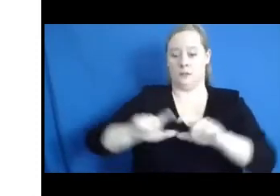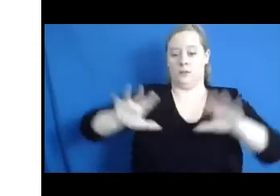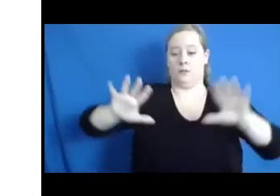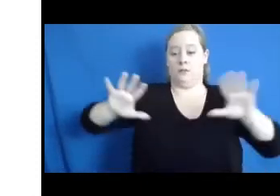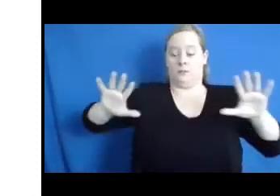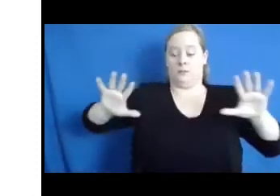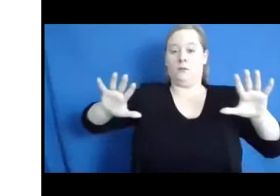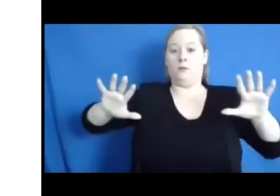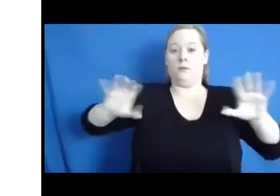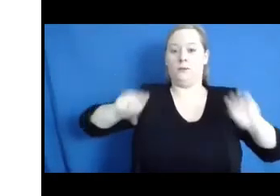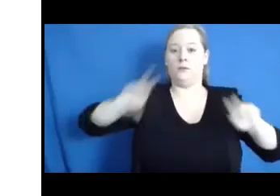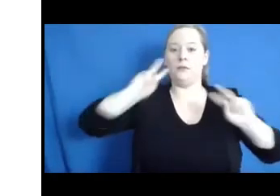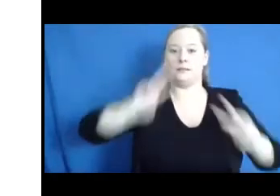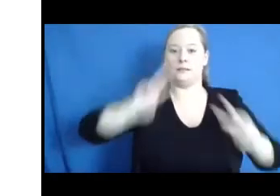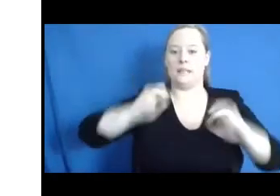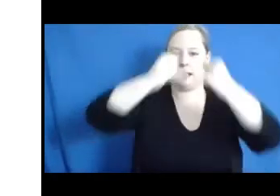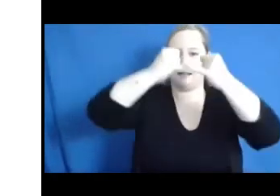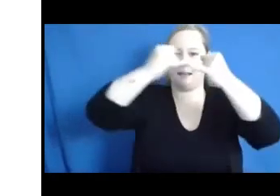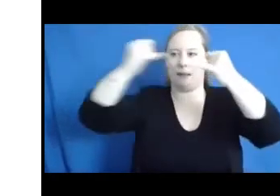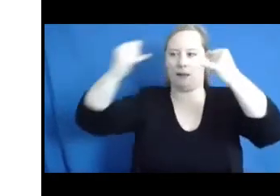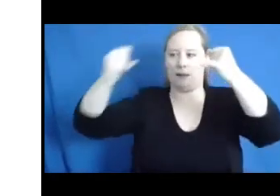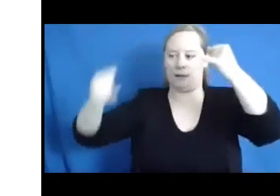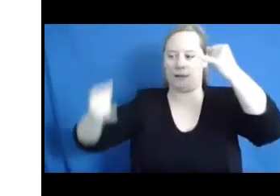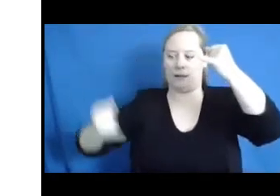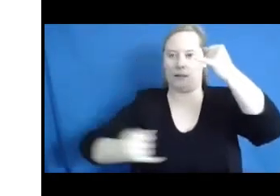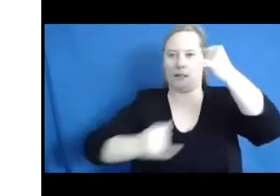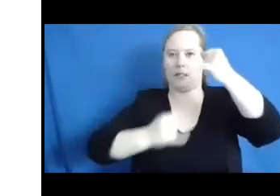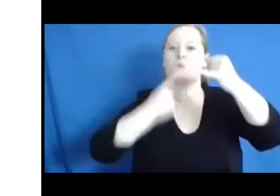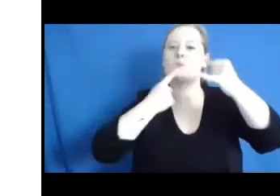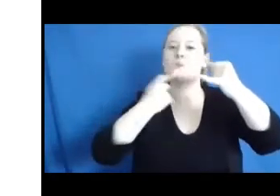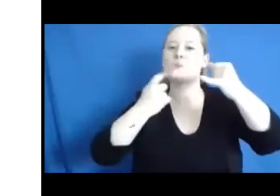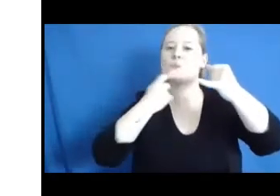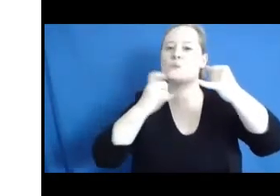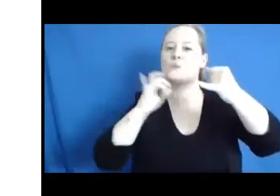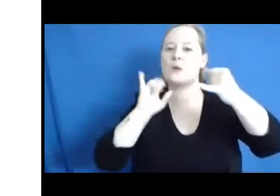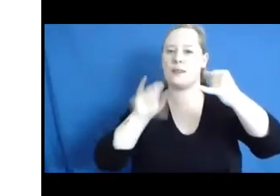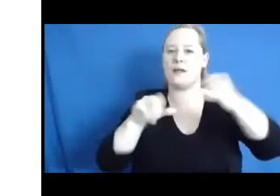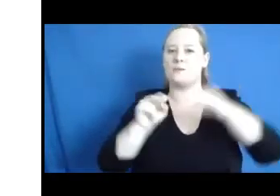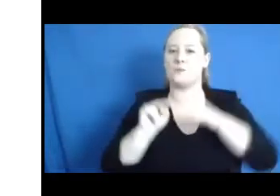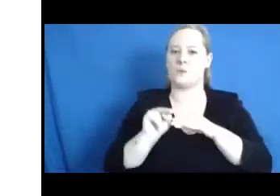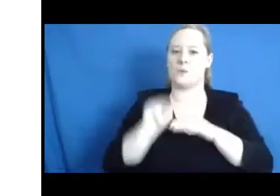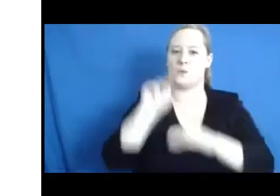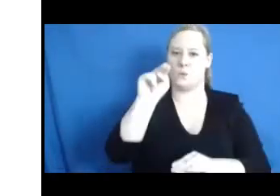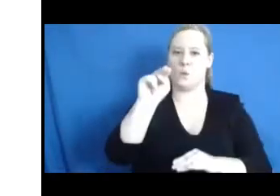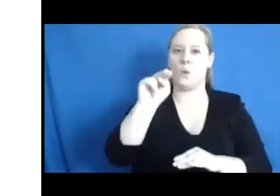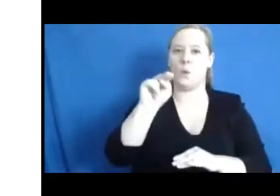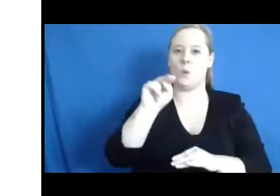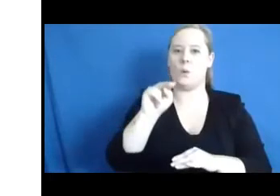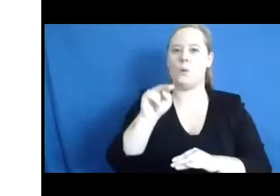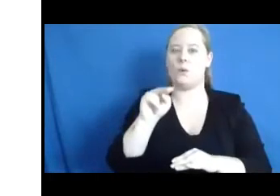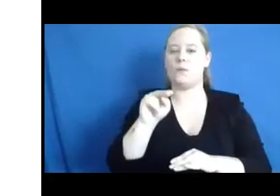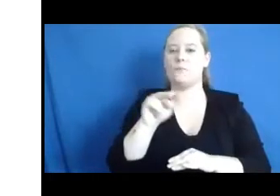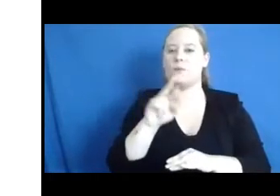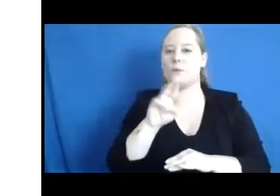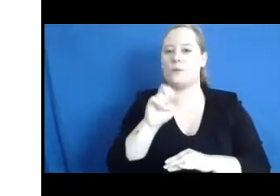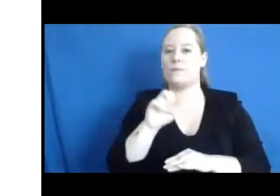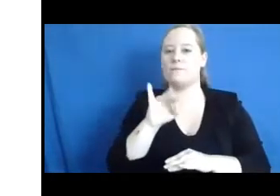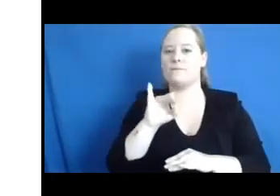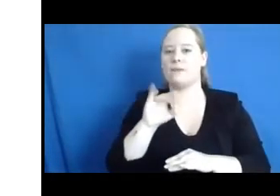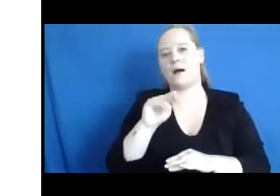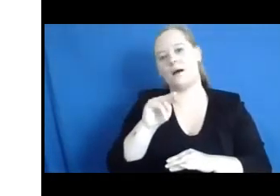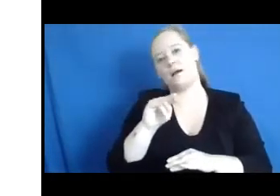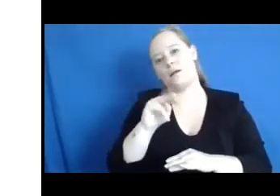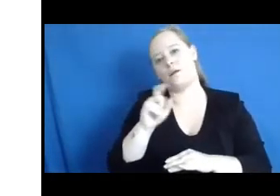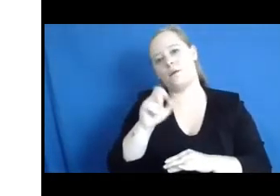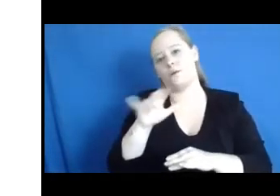can see the outline of the landfill in red. It's directly north of a former refinery. Both sites, both of these sites